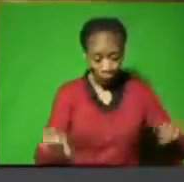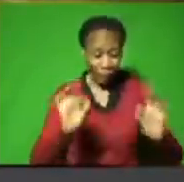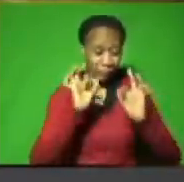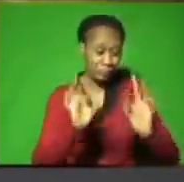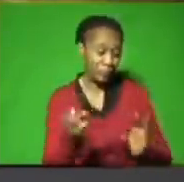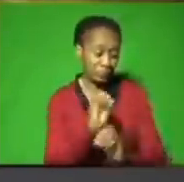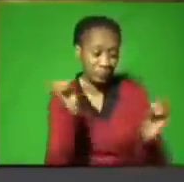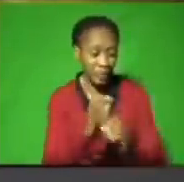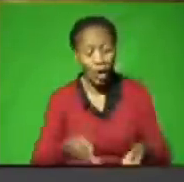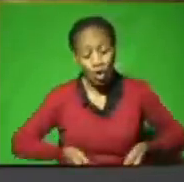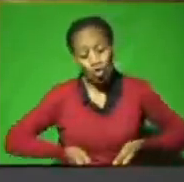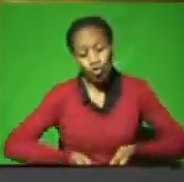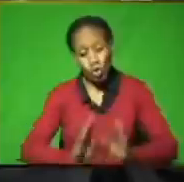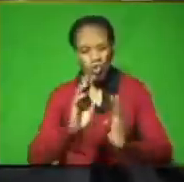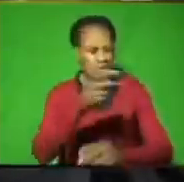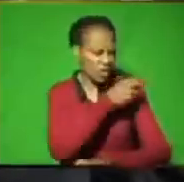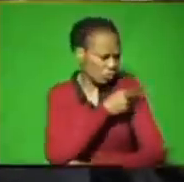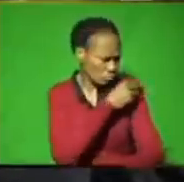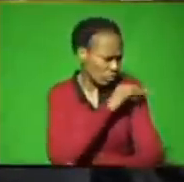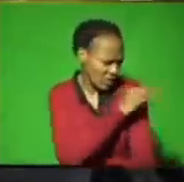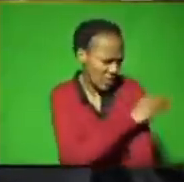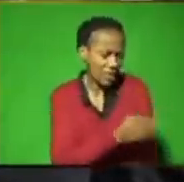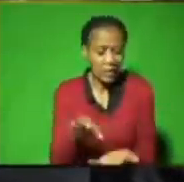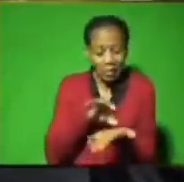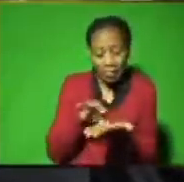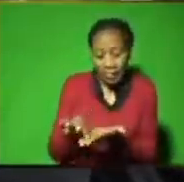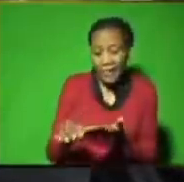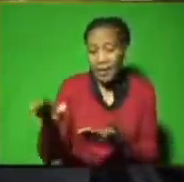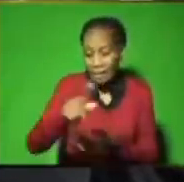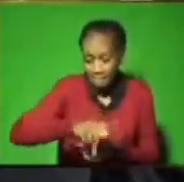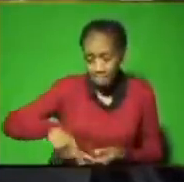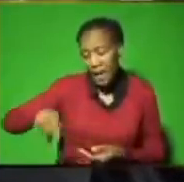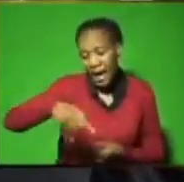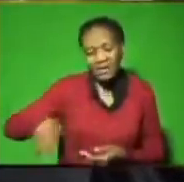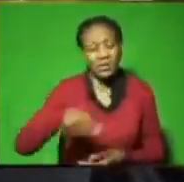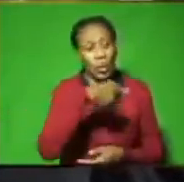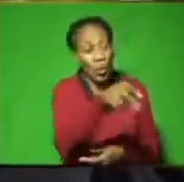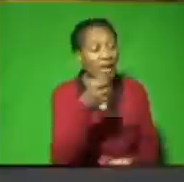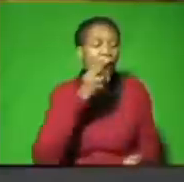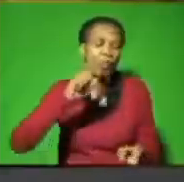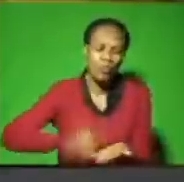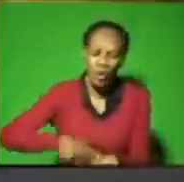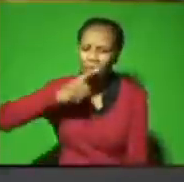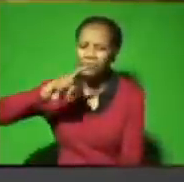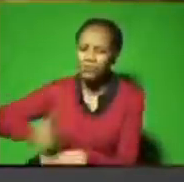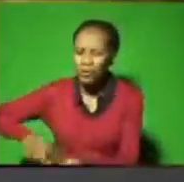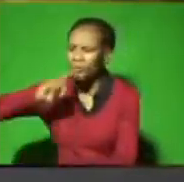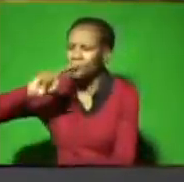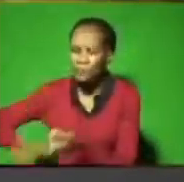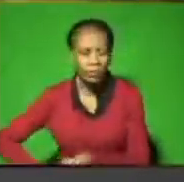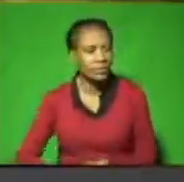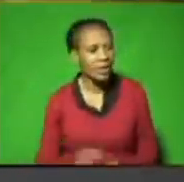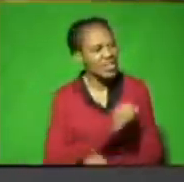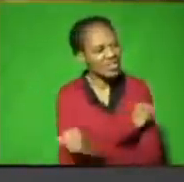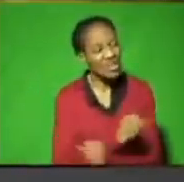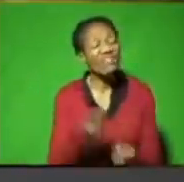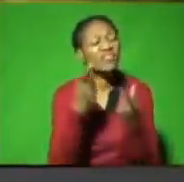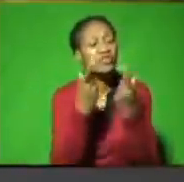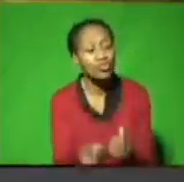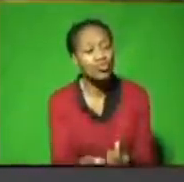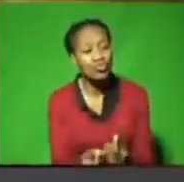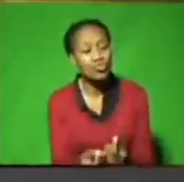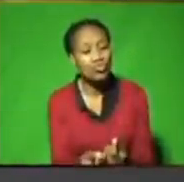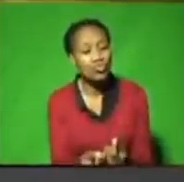do not have roads, clinics, and clean parks. But because you make promises and fiction in your